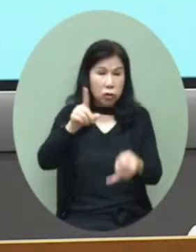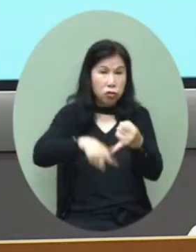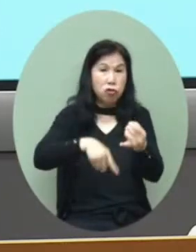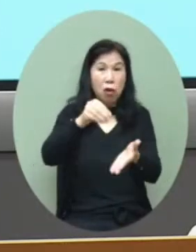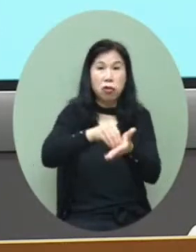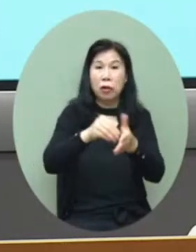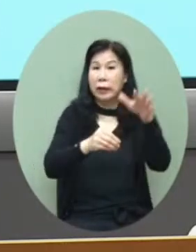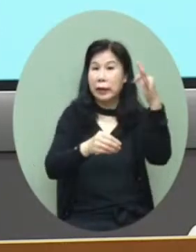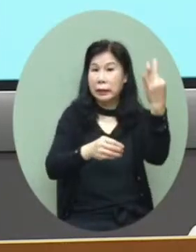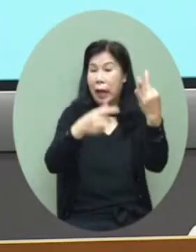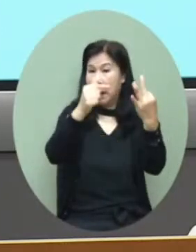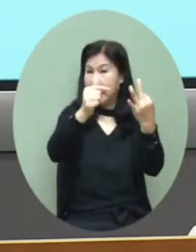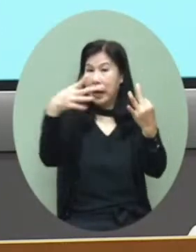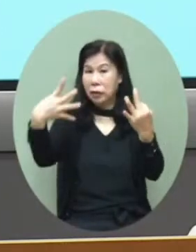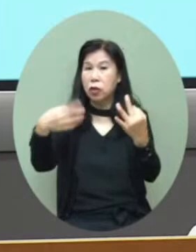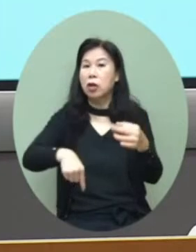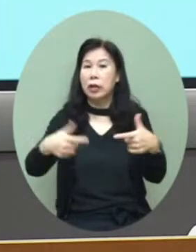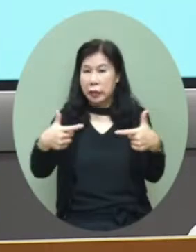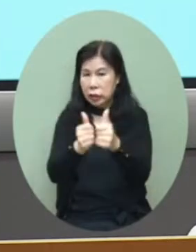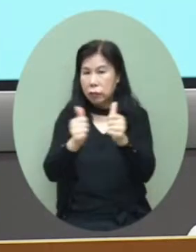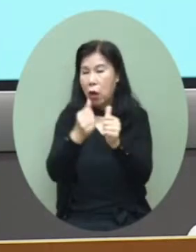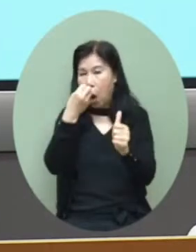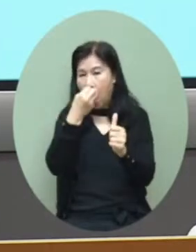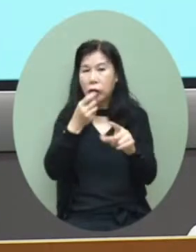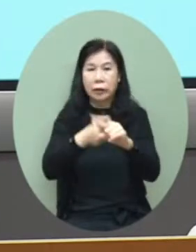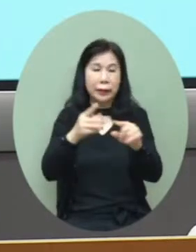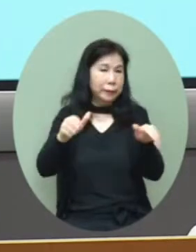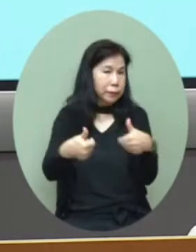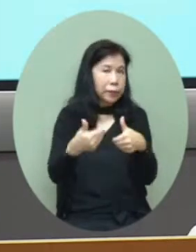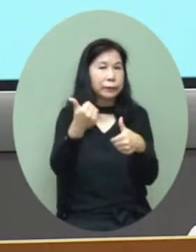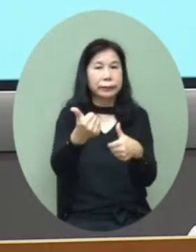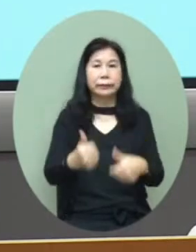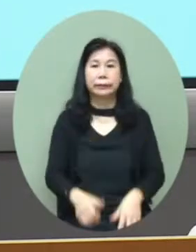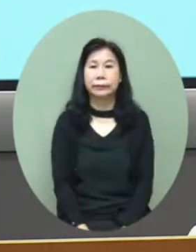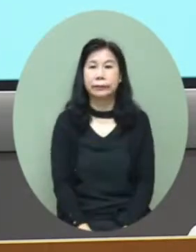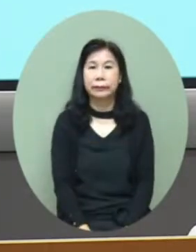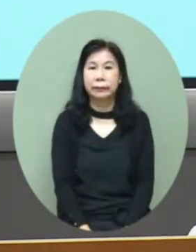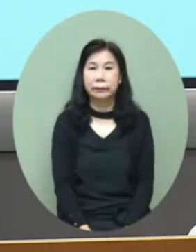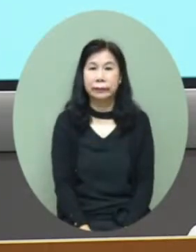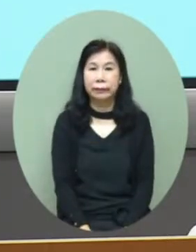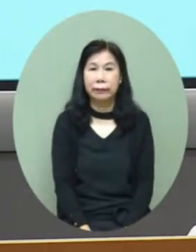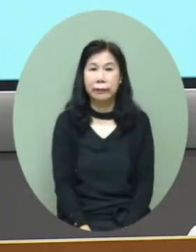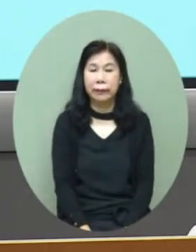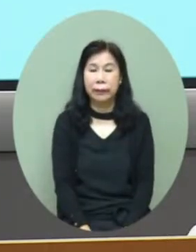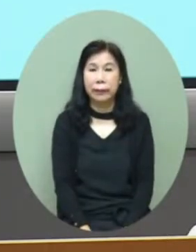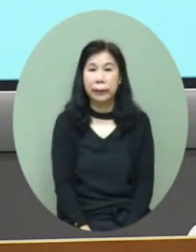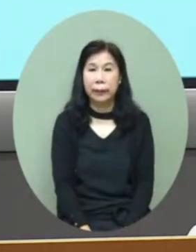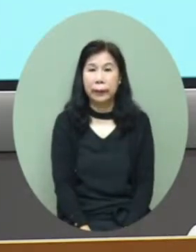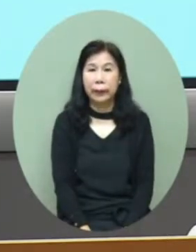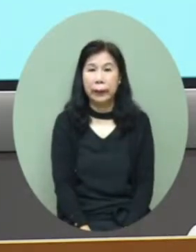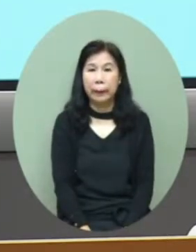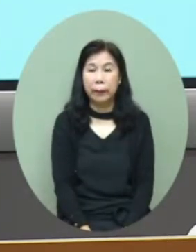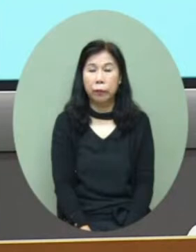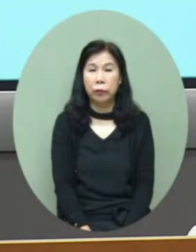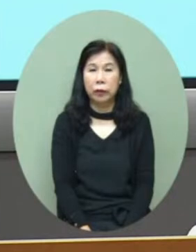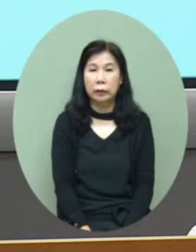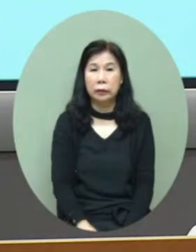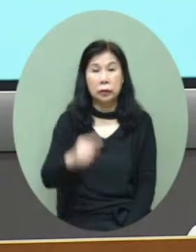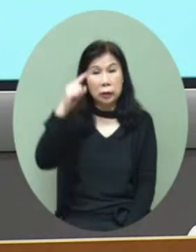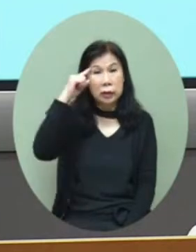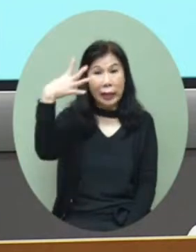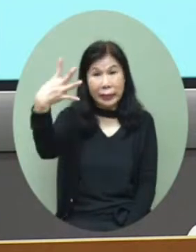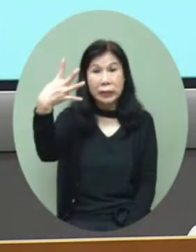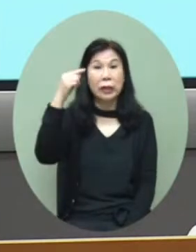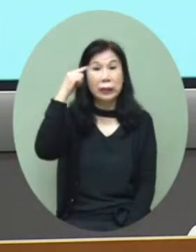between risk management and the resumption of normal activities. We think that this will